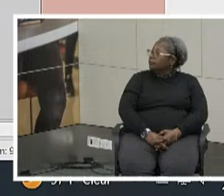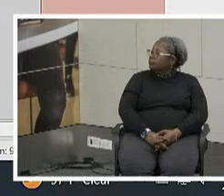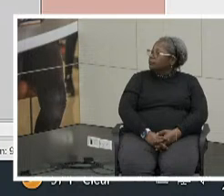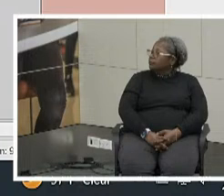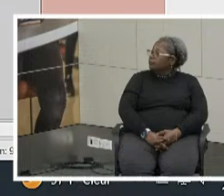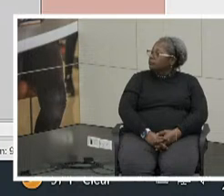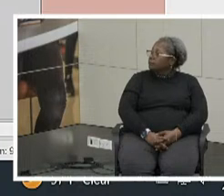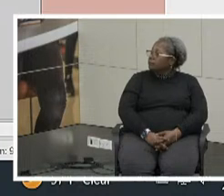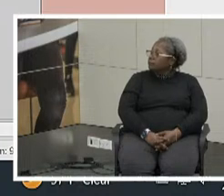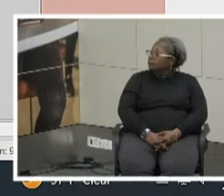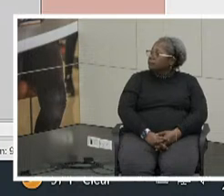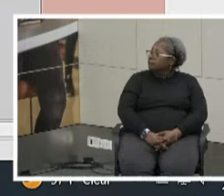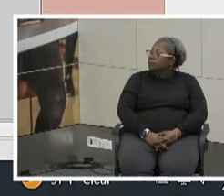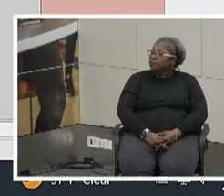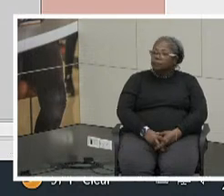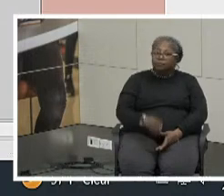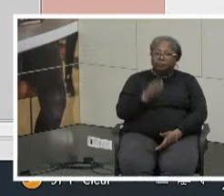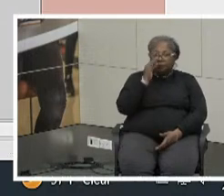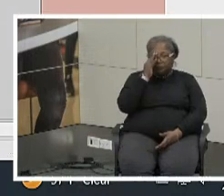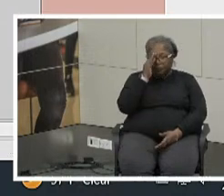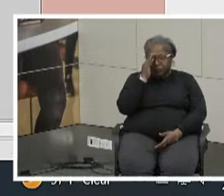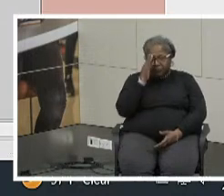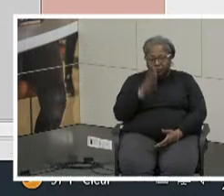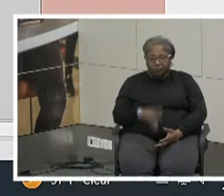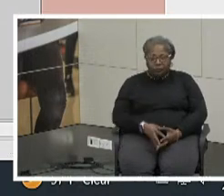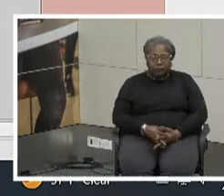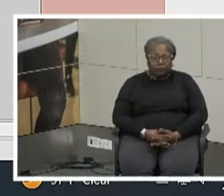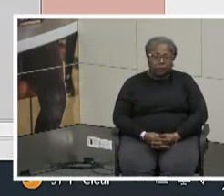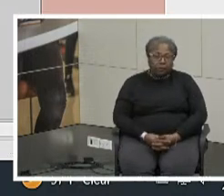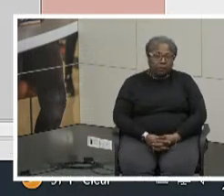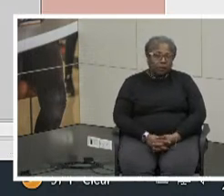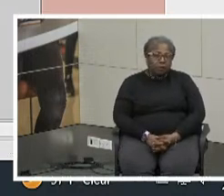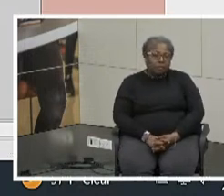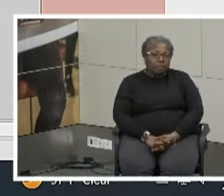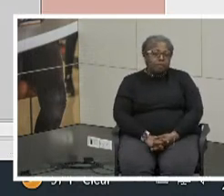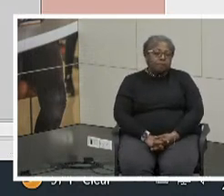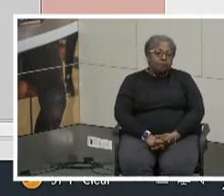thing sometimes lawyer just has to take